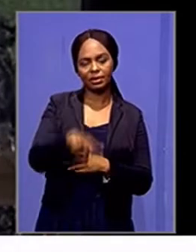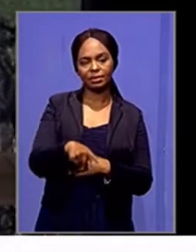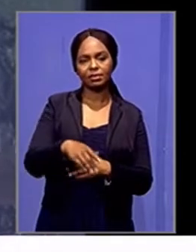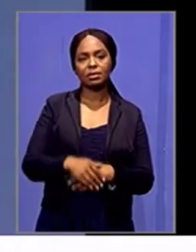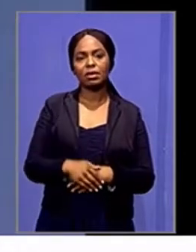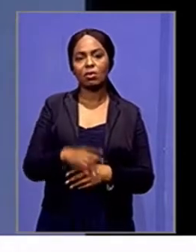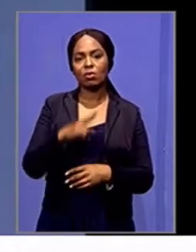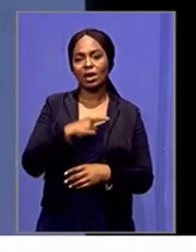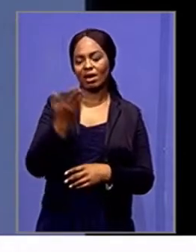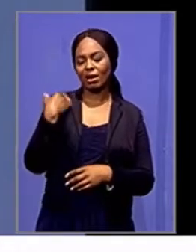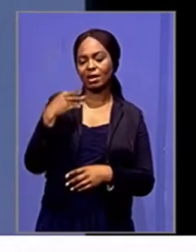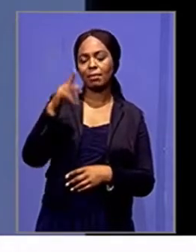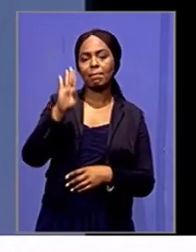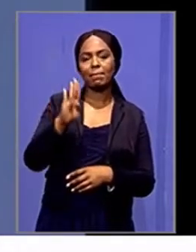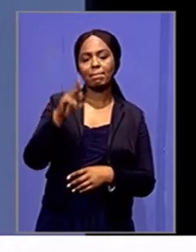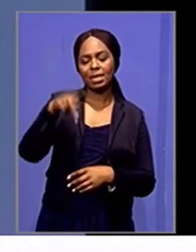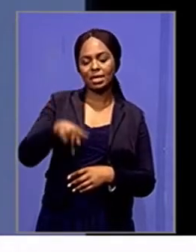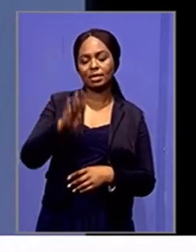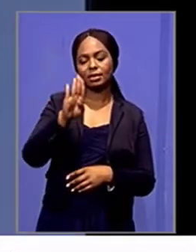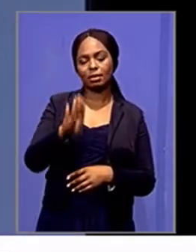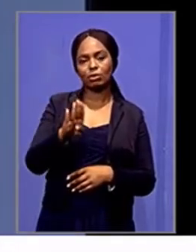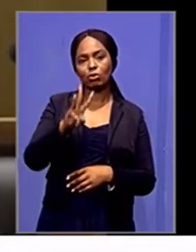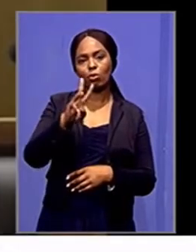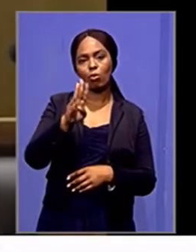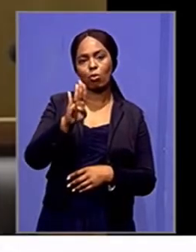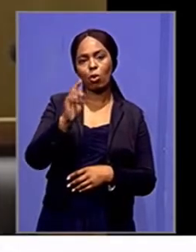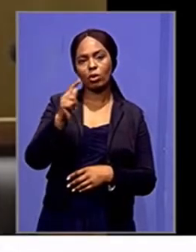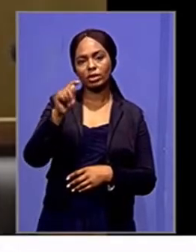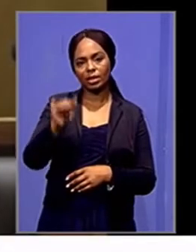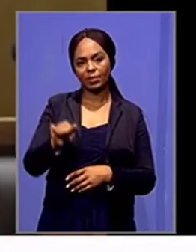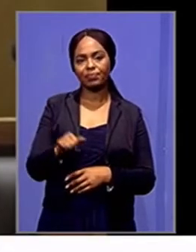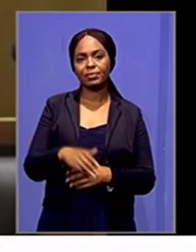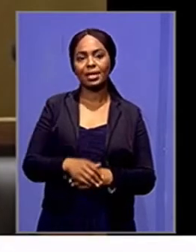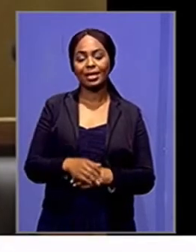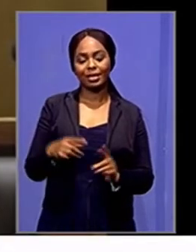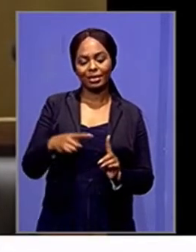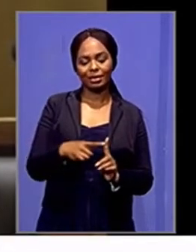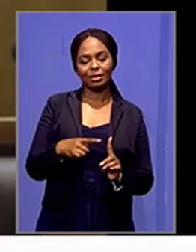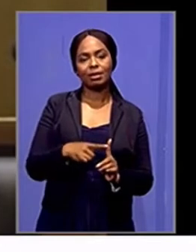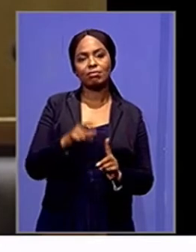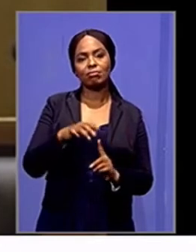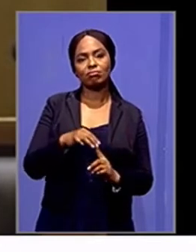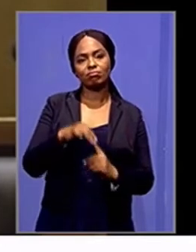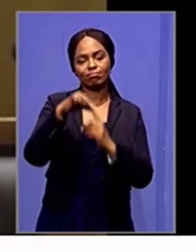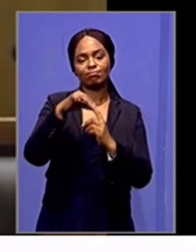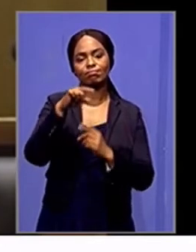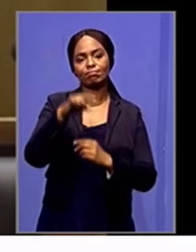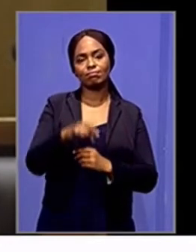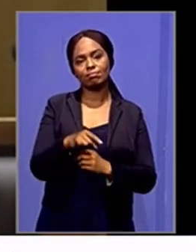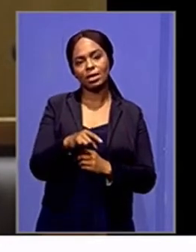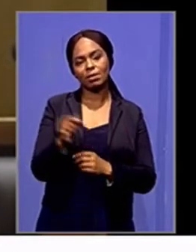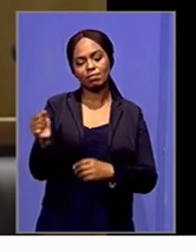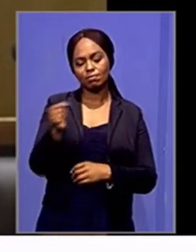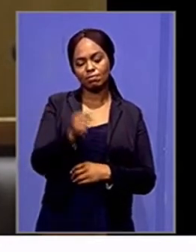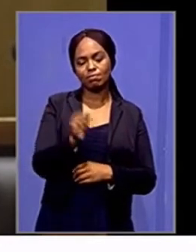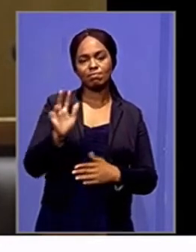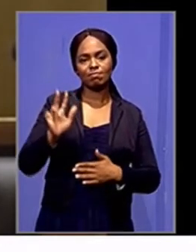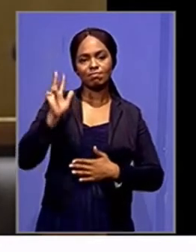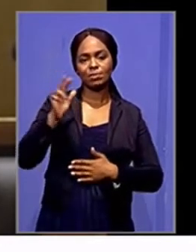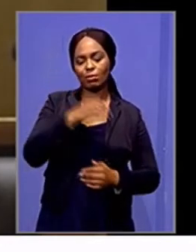ngwaga eo, De Klerk o ne a tlhomiwa go nna mopresidente wa puso ya Afrika Borwa ya tlhaolele. Ka nako eo e